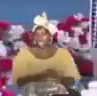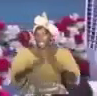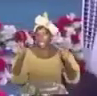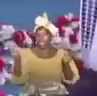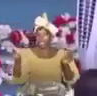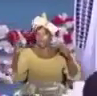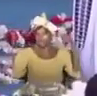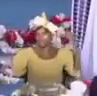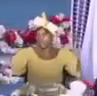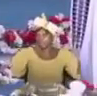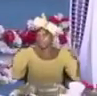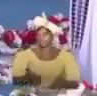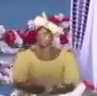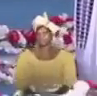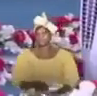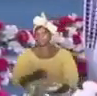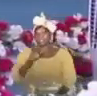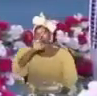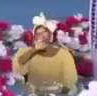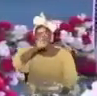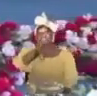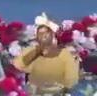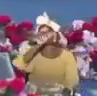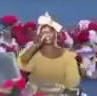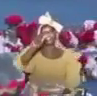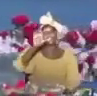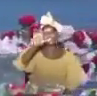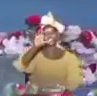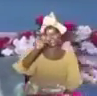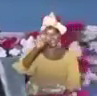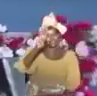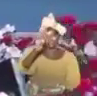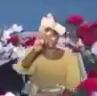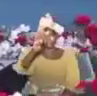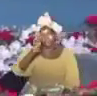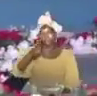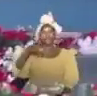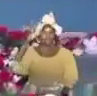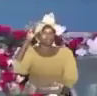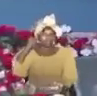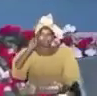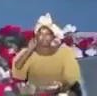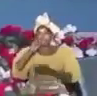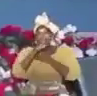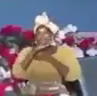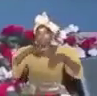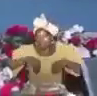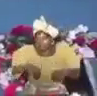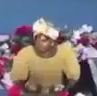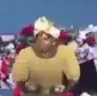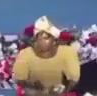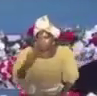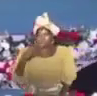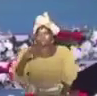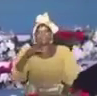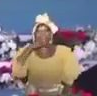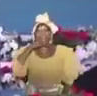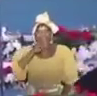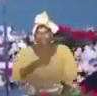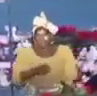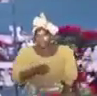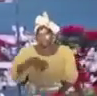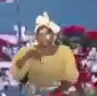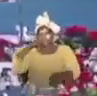Hallelujah. Jacob got to a point in his life where he was tired of an old name called a cheat